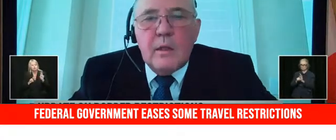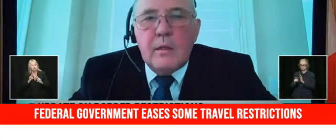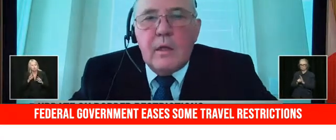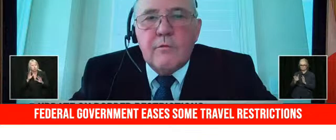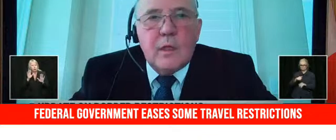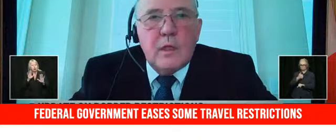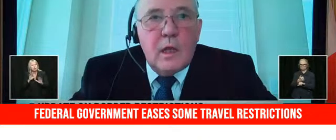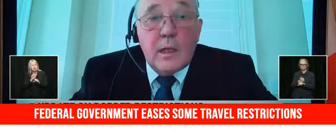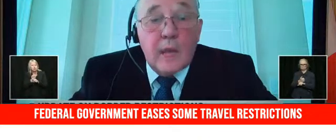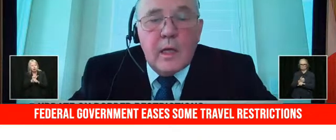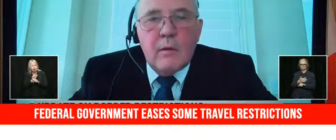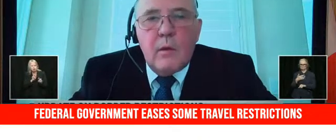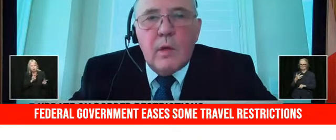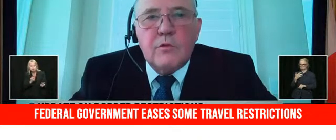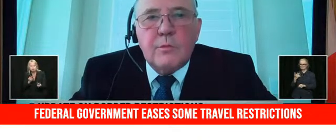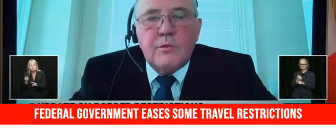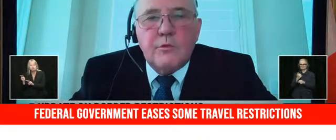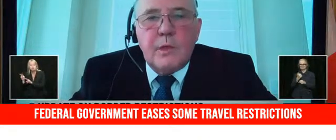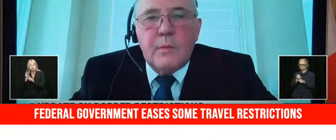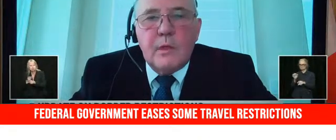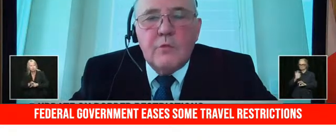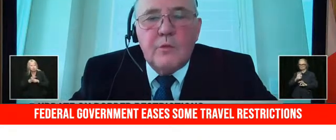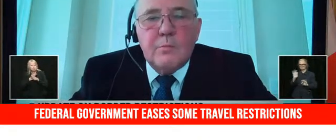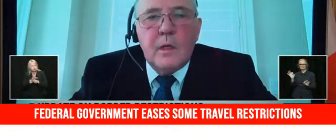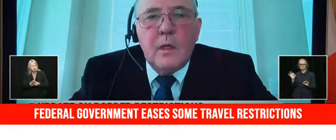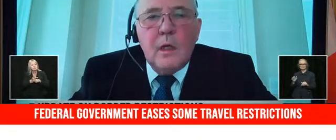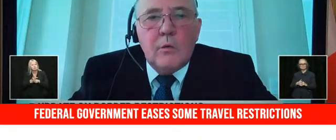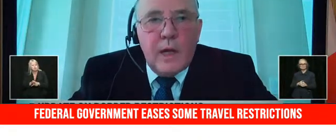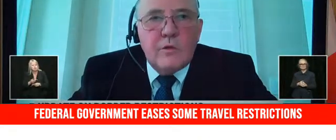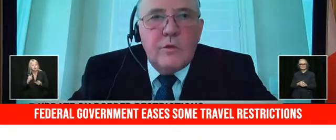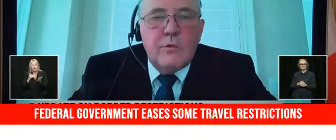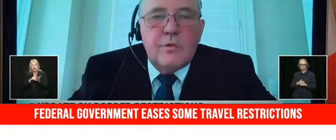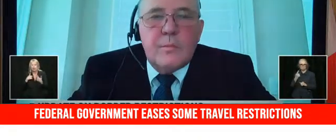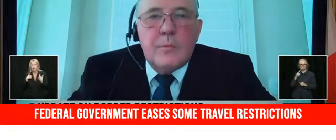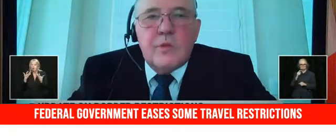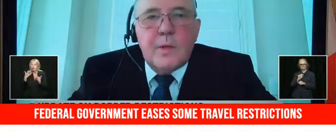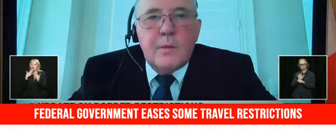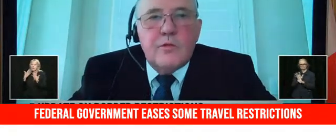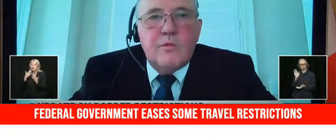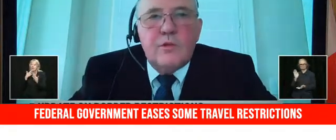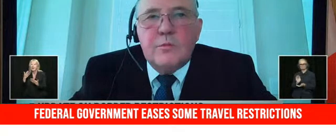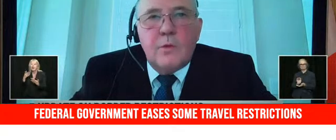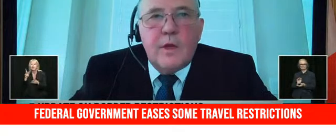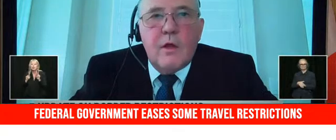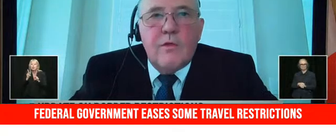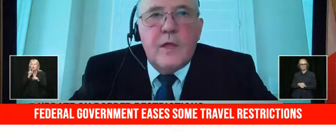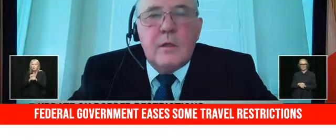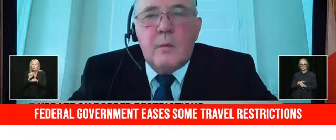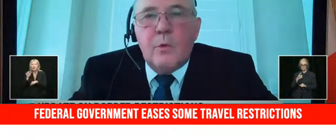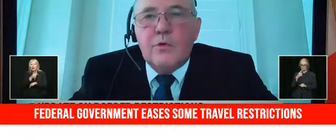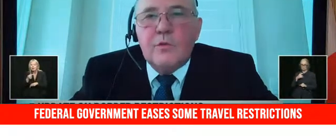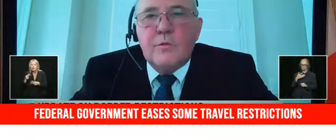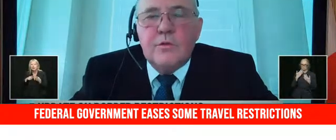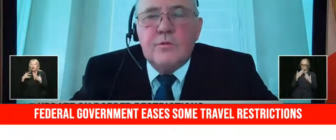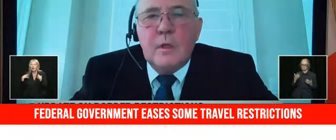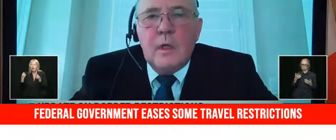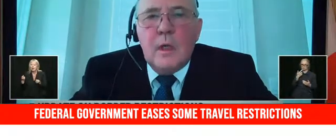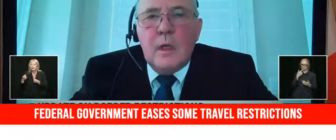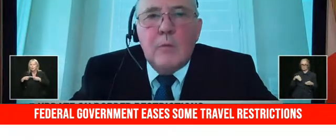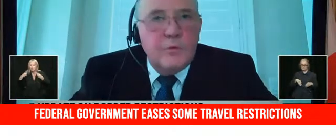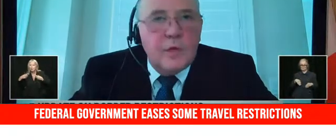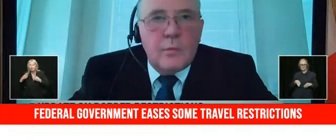job. And frankly, again, I want to express my gratitude to the members of the public service, both in health and at our border